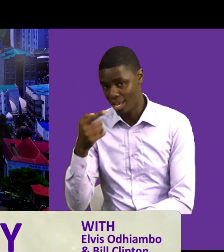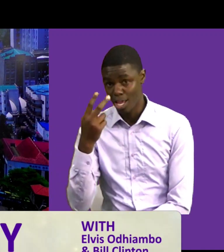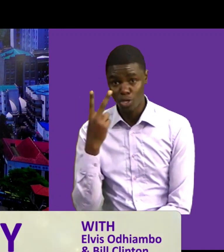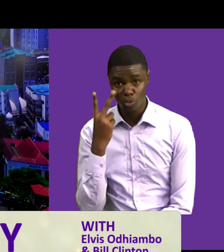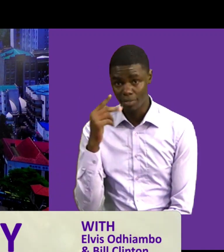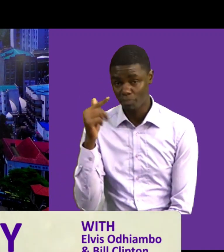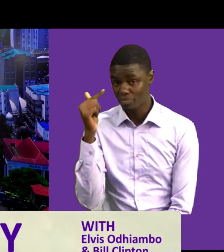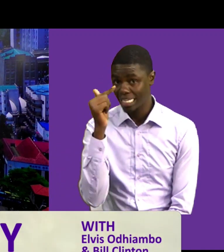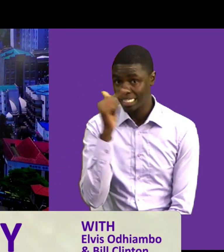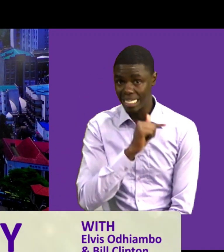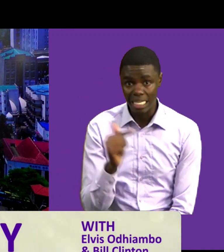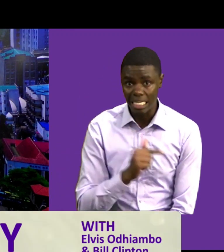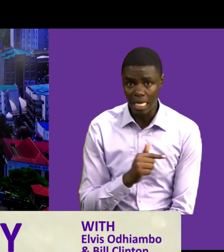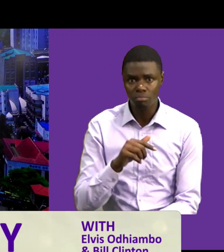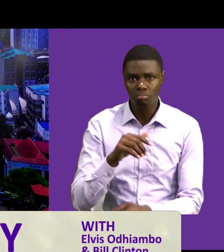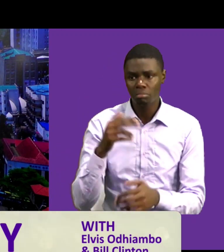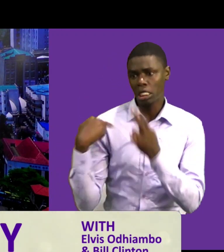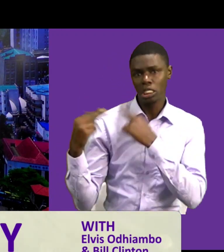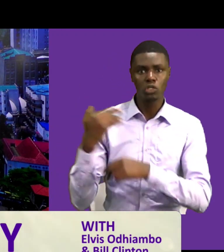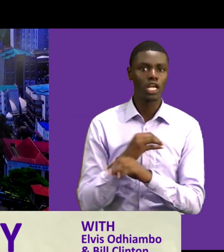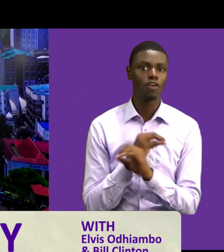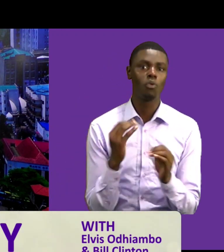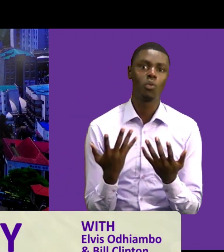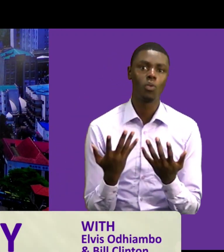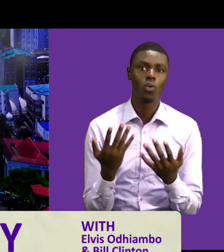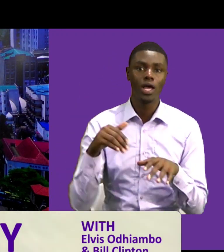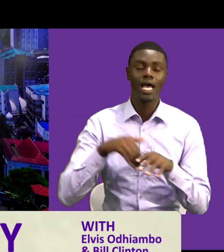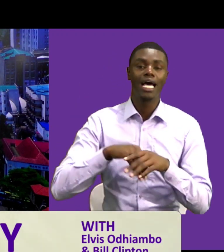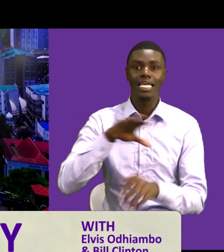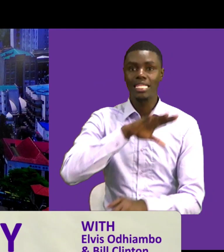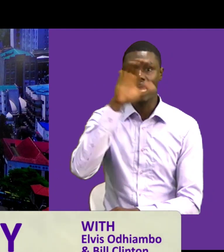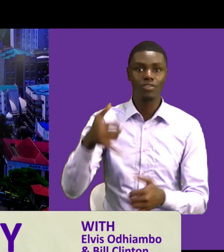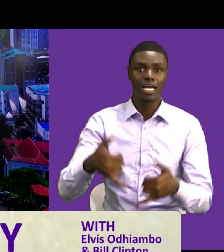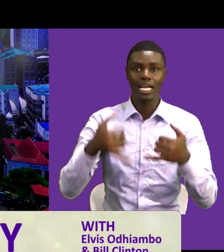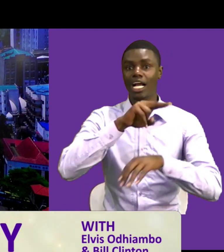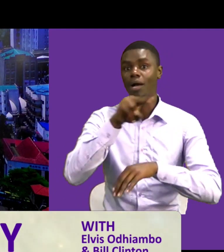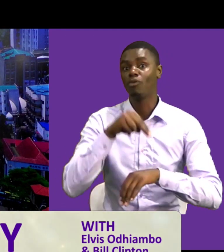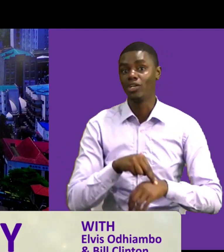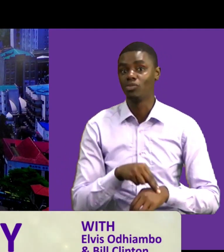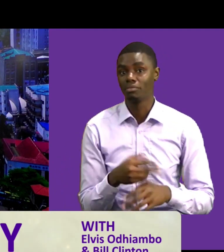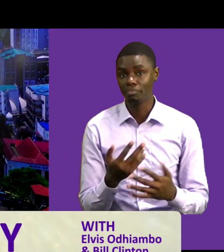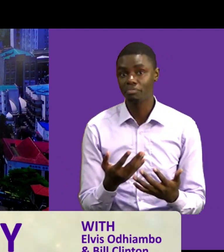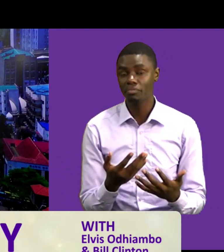see Tanzania has no good history in the African Cup of Nations.